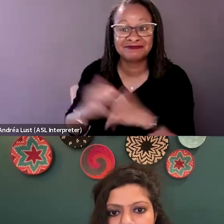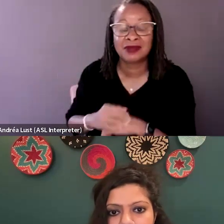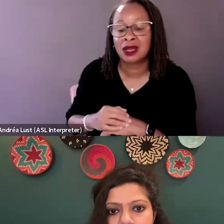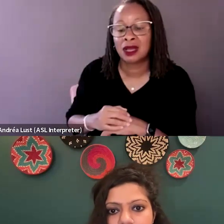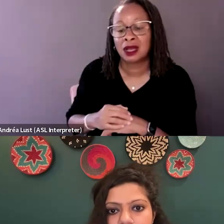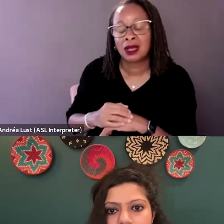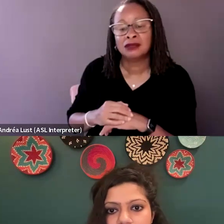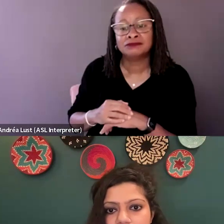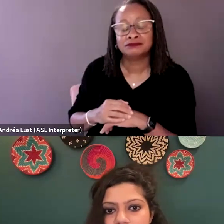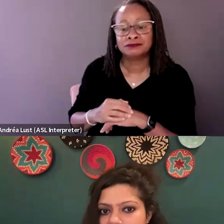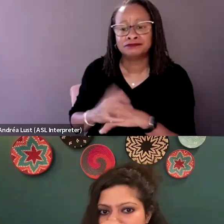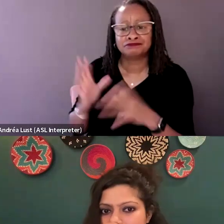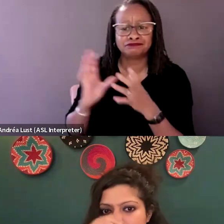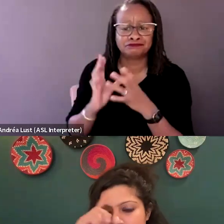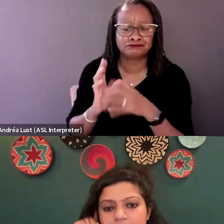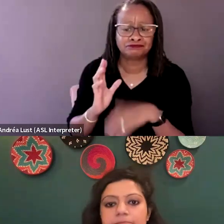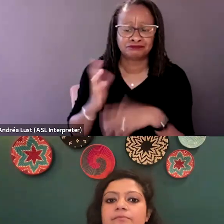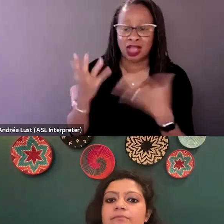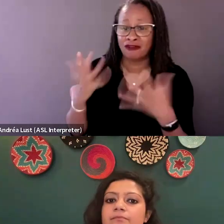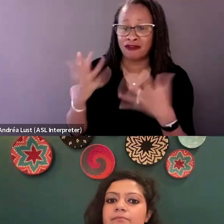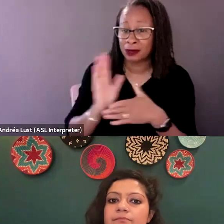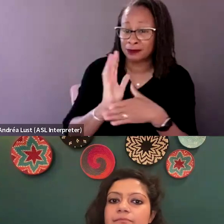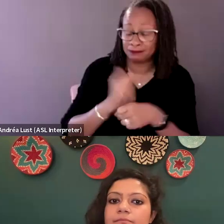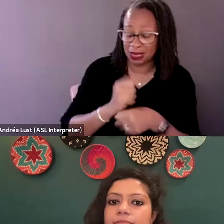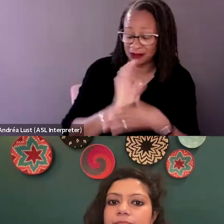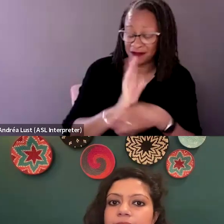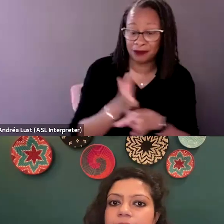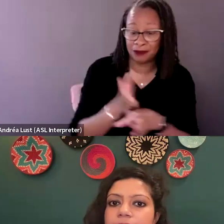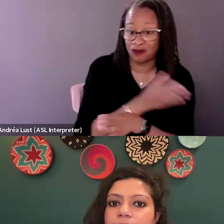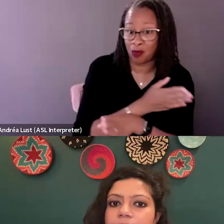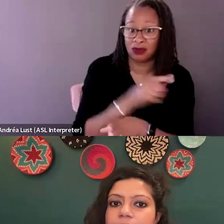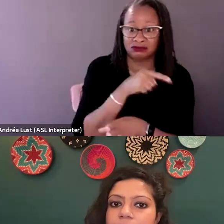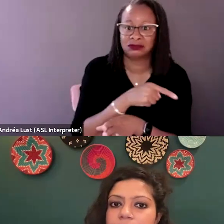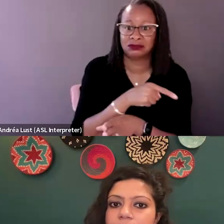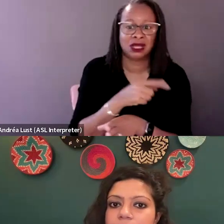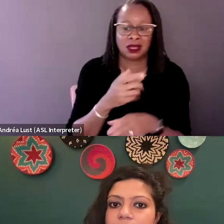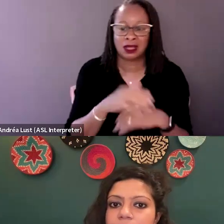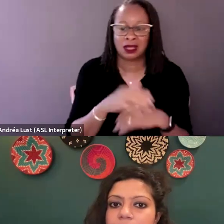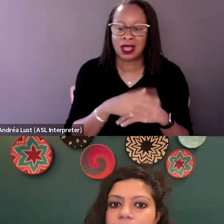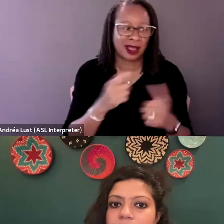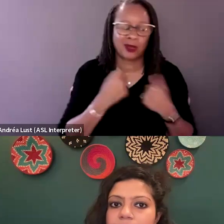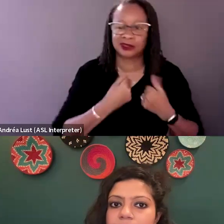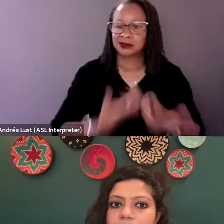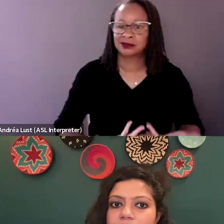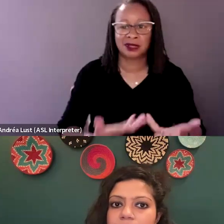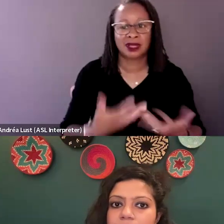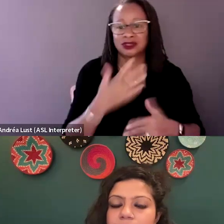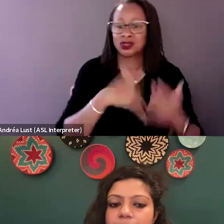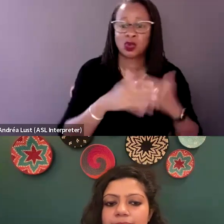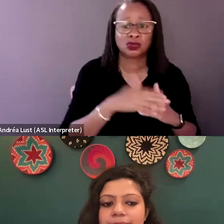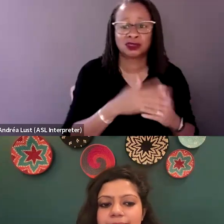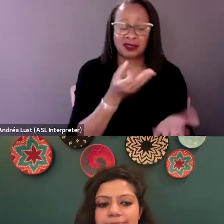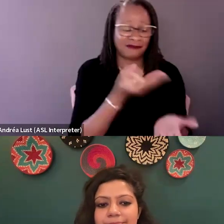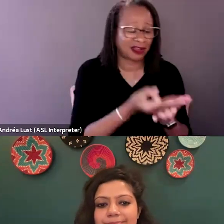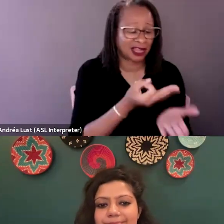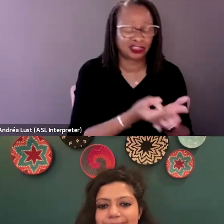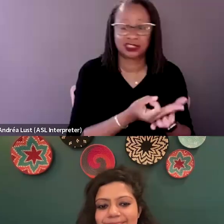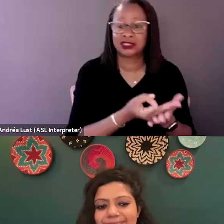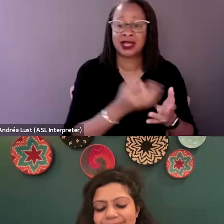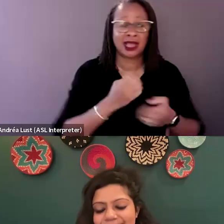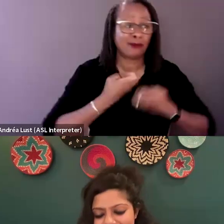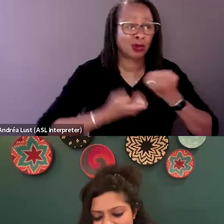um, I'm interested in documentary that doesn't just stay restricted to journalism, but is as